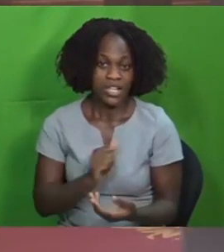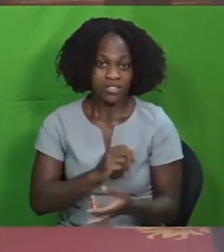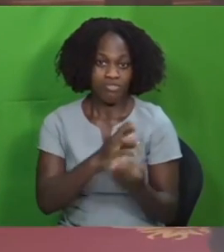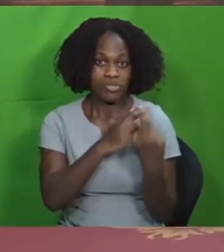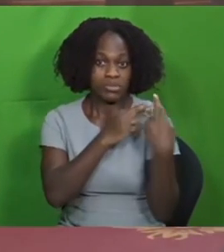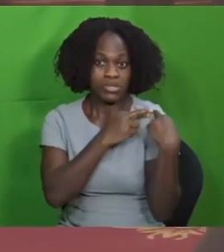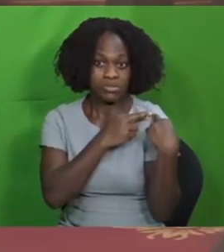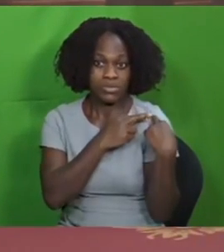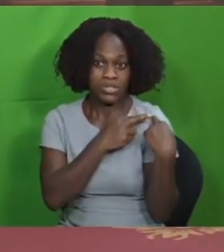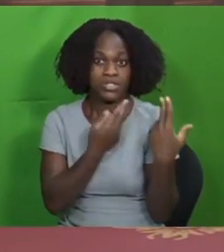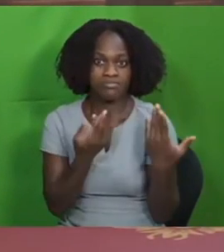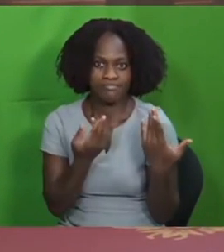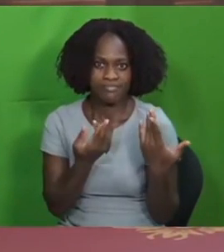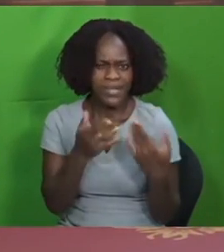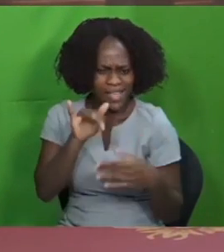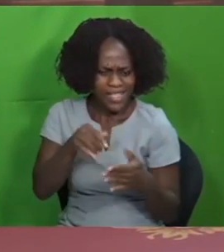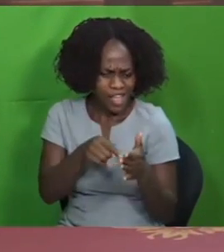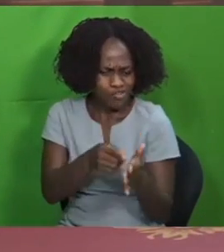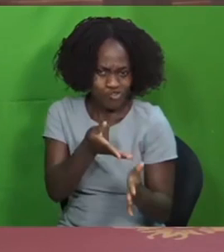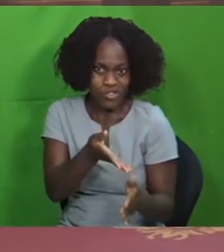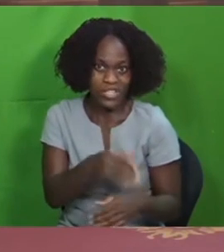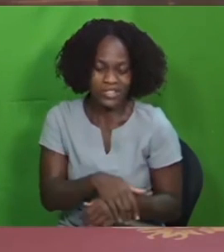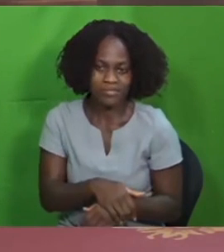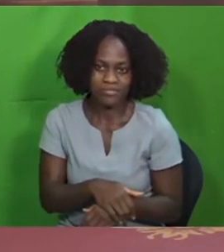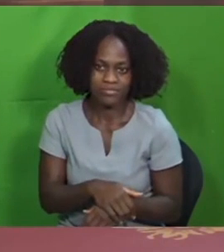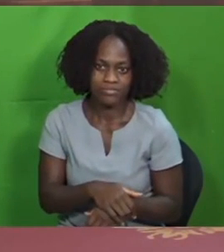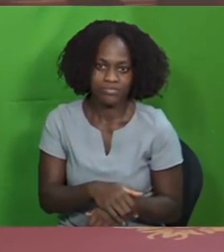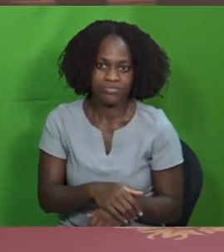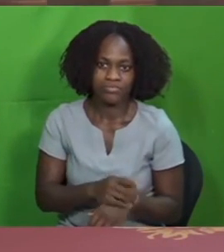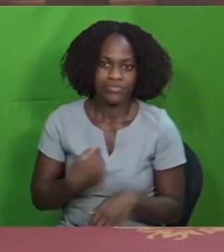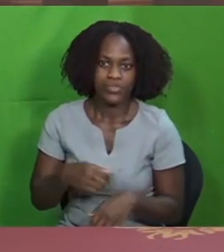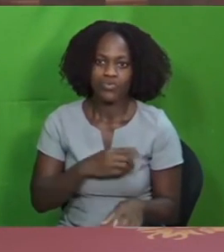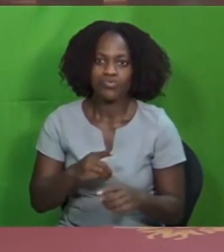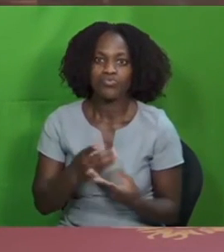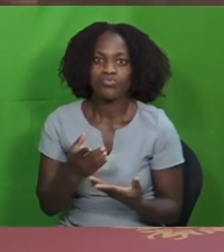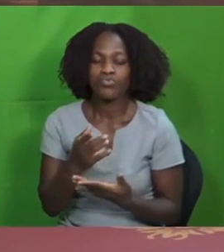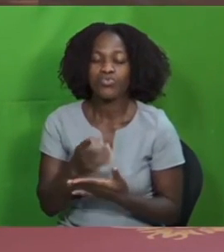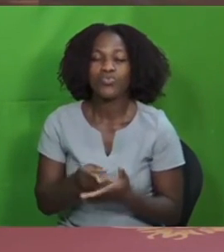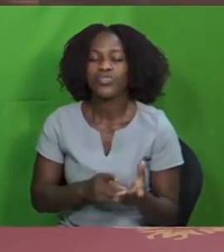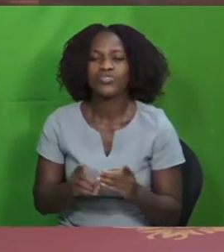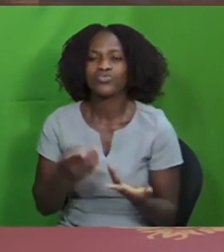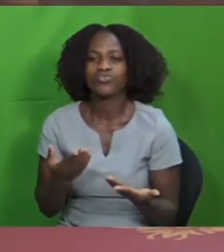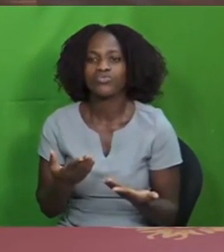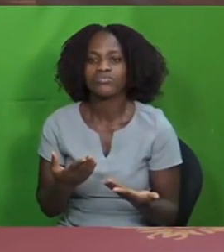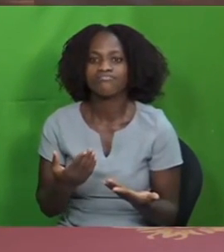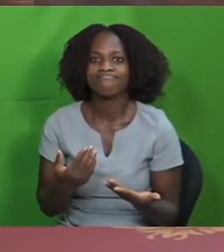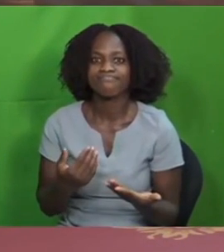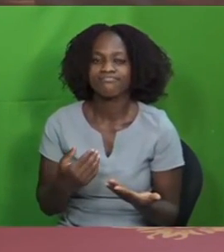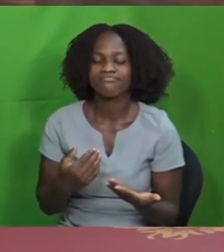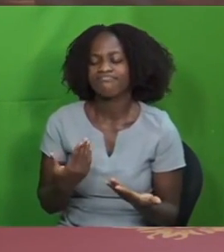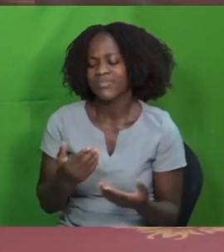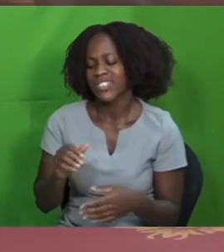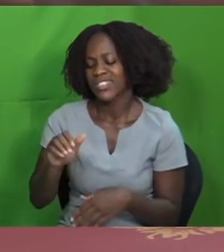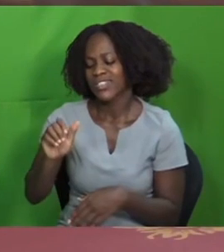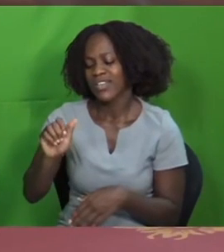of self-determination always plays out. We have what we do that we call Amenyuma or Kwasafujuma in the Akan